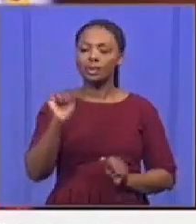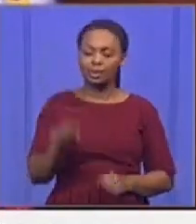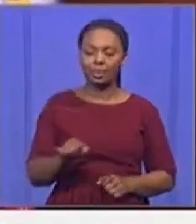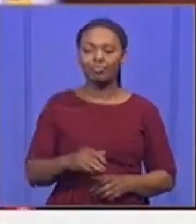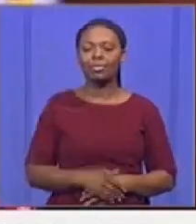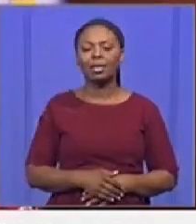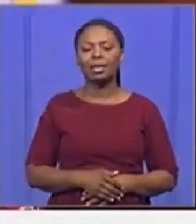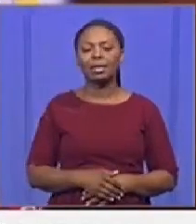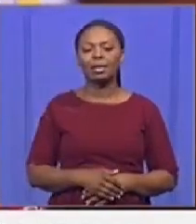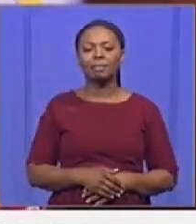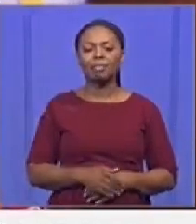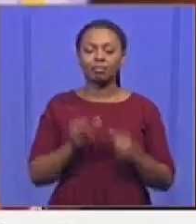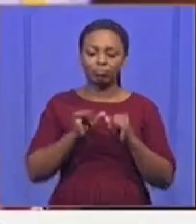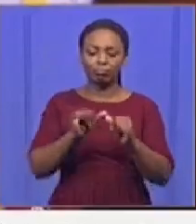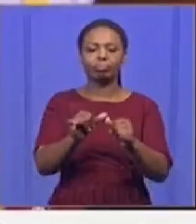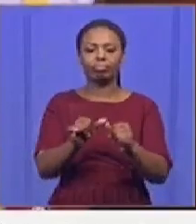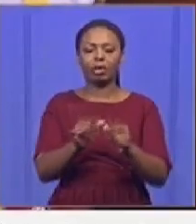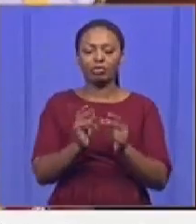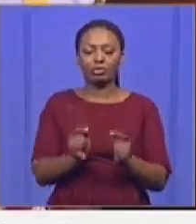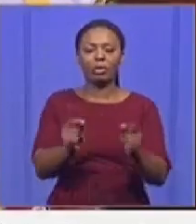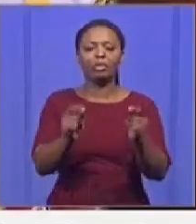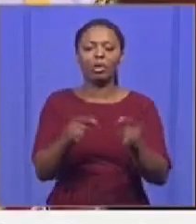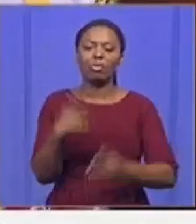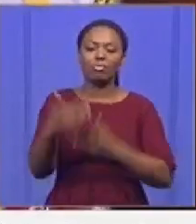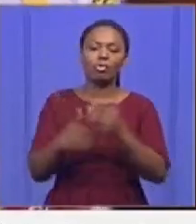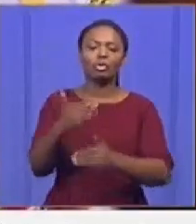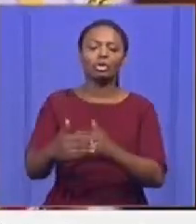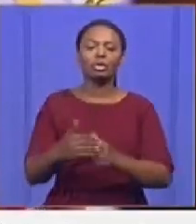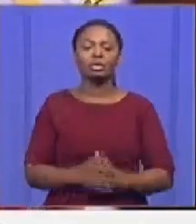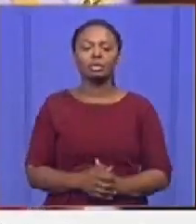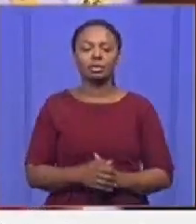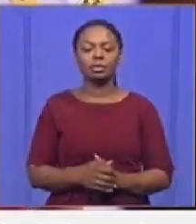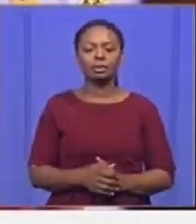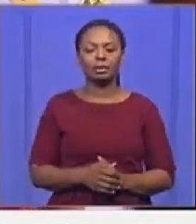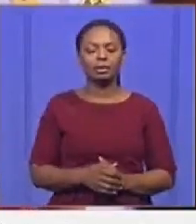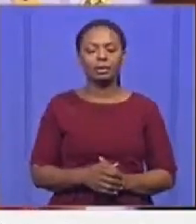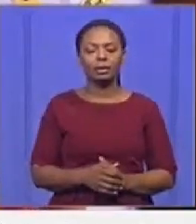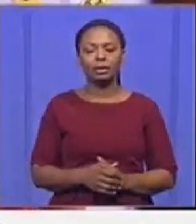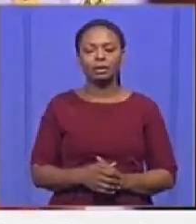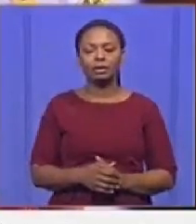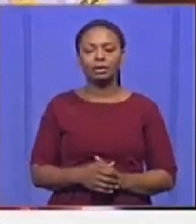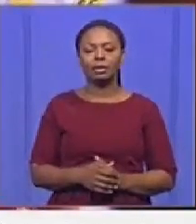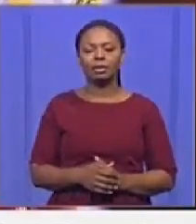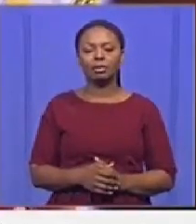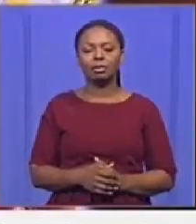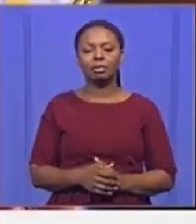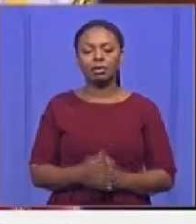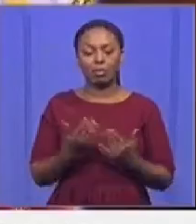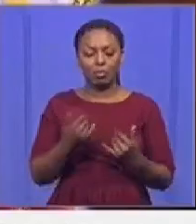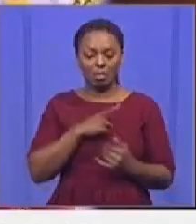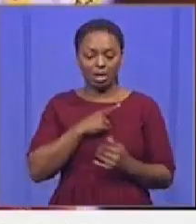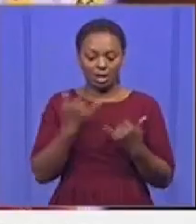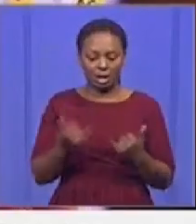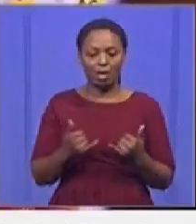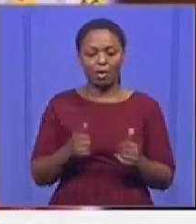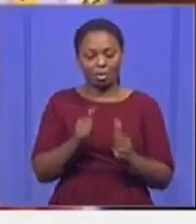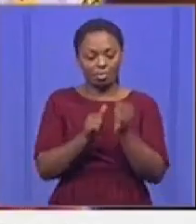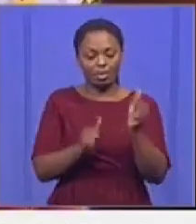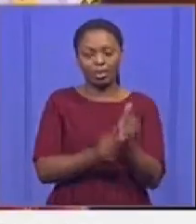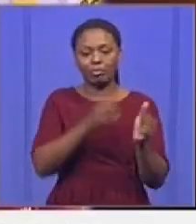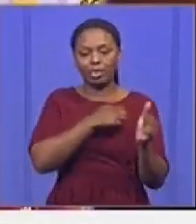for the speedy implementation of this process now that even the Deputy President has resigned. That's critical for us